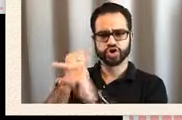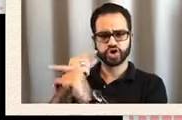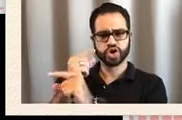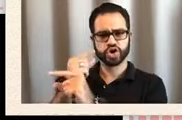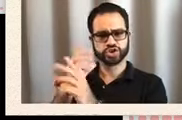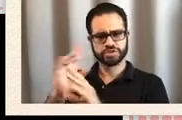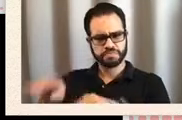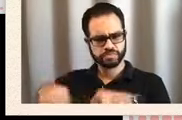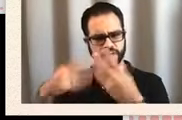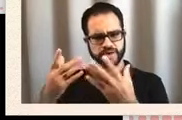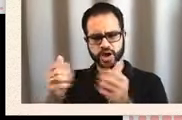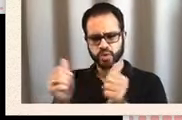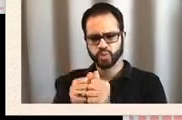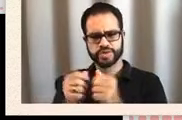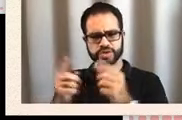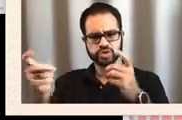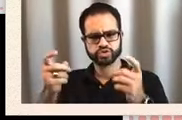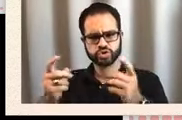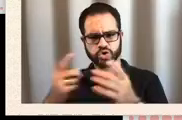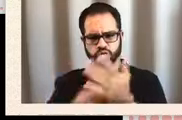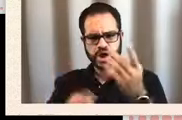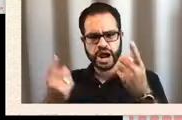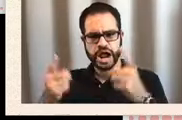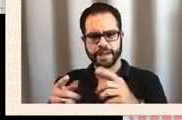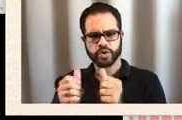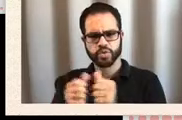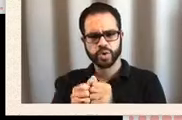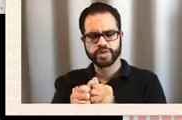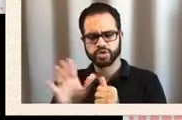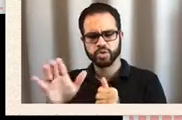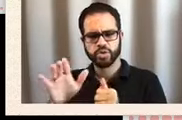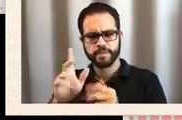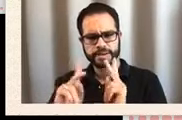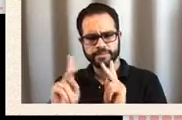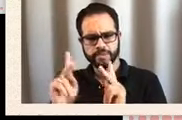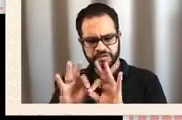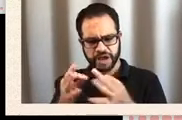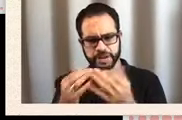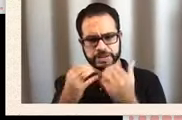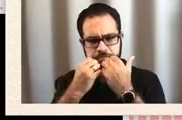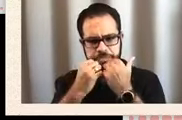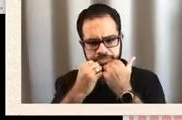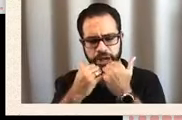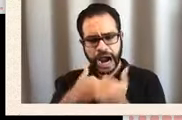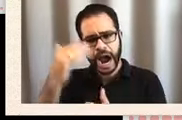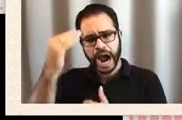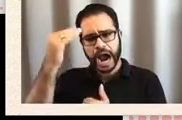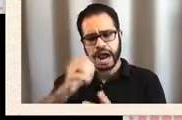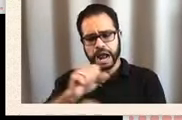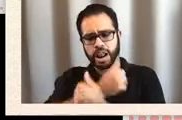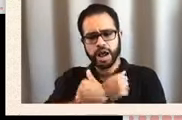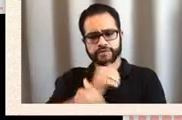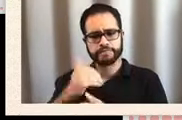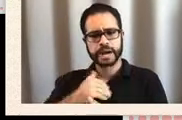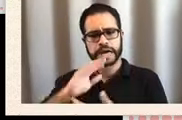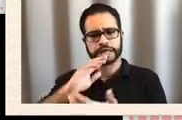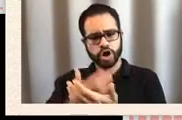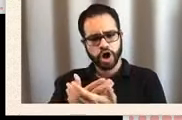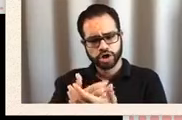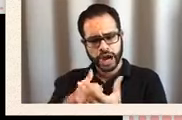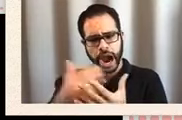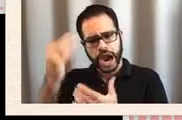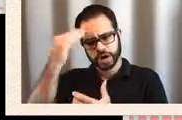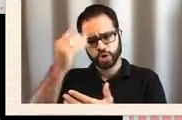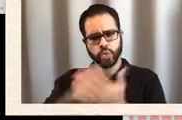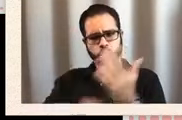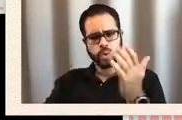to your loved one? I love my daughter. I know her best and I want to protect her. This is a question that I get a lot from parents. They're